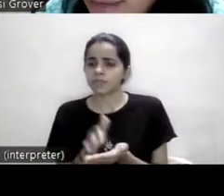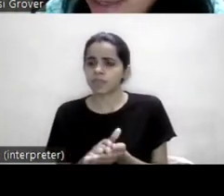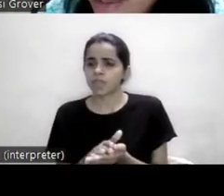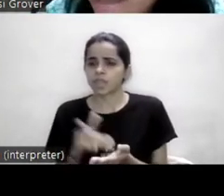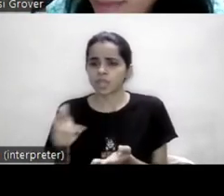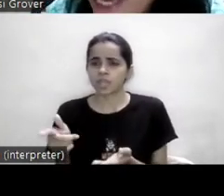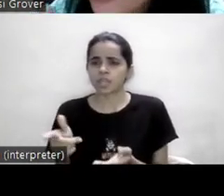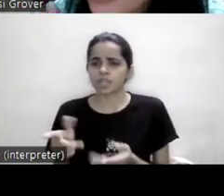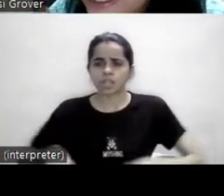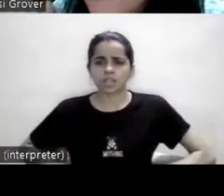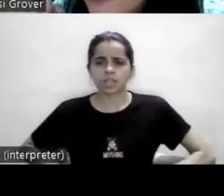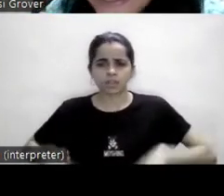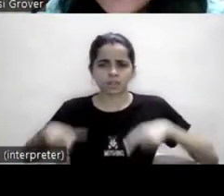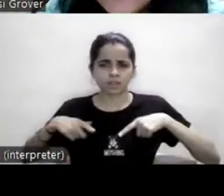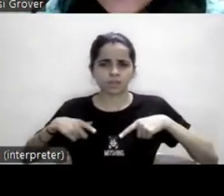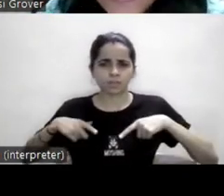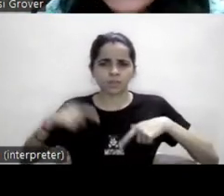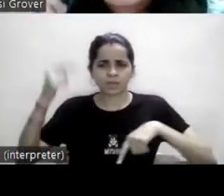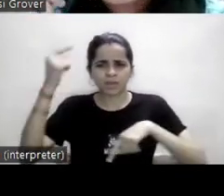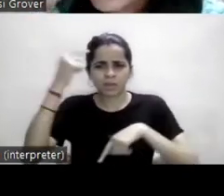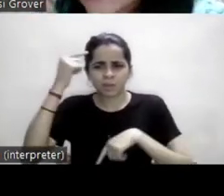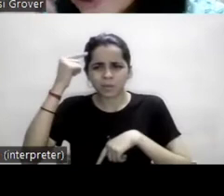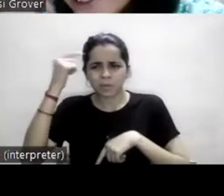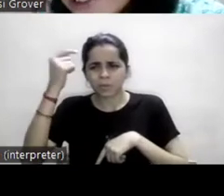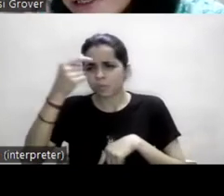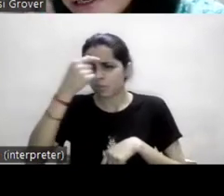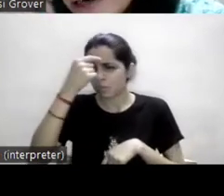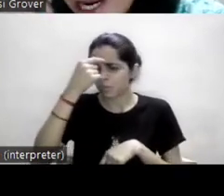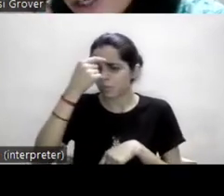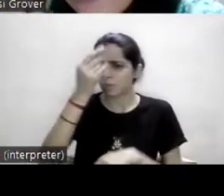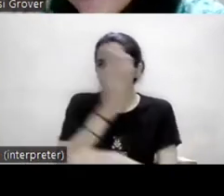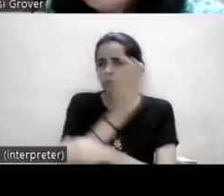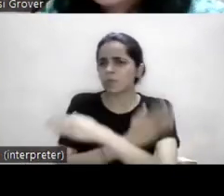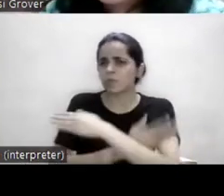they were living with microcephalic, and this is actually